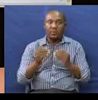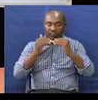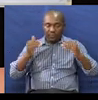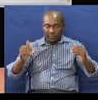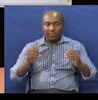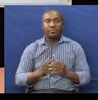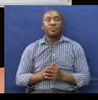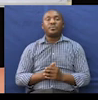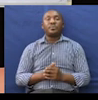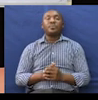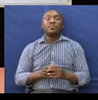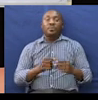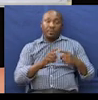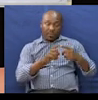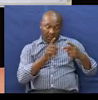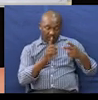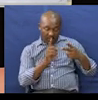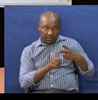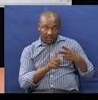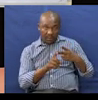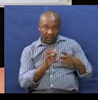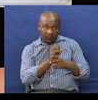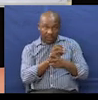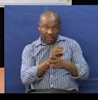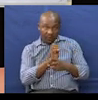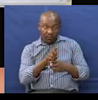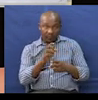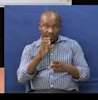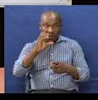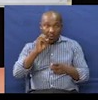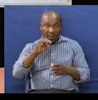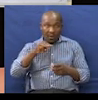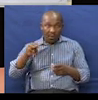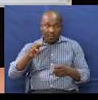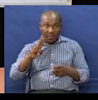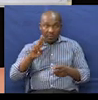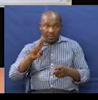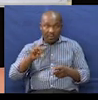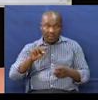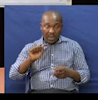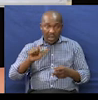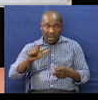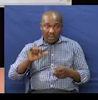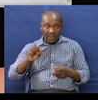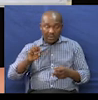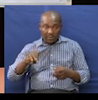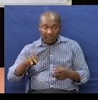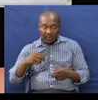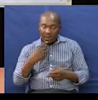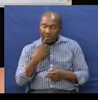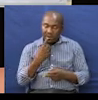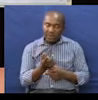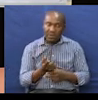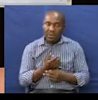feature or characteristic of communalism, we say there was no